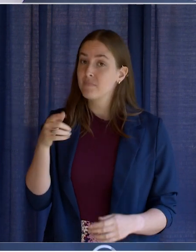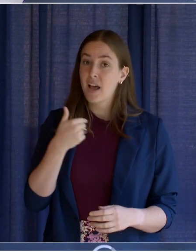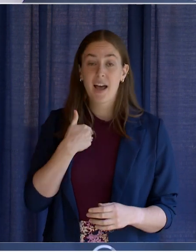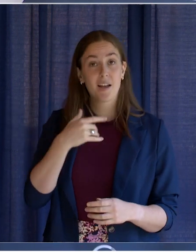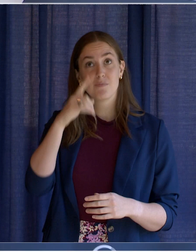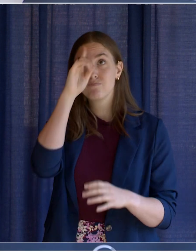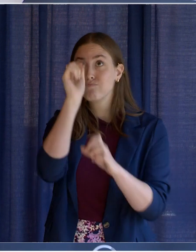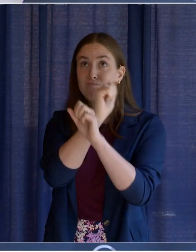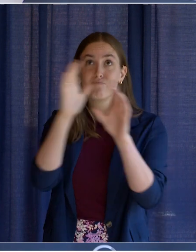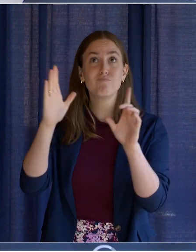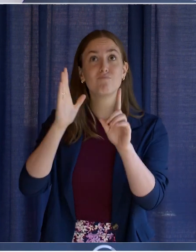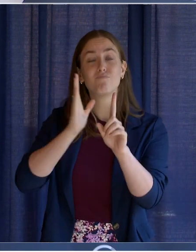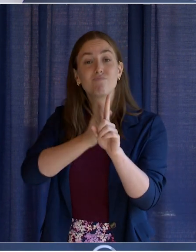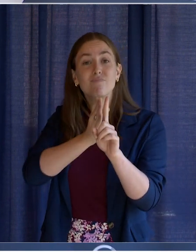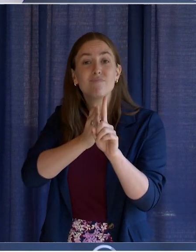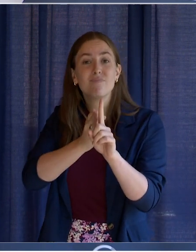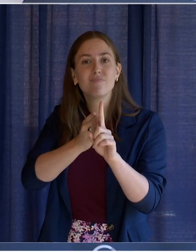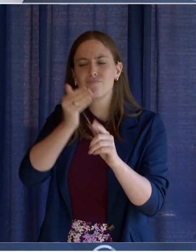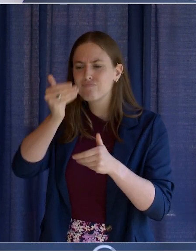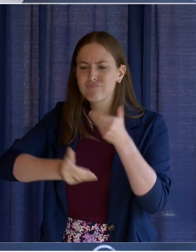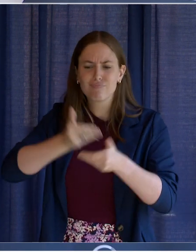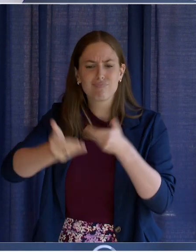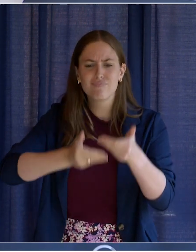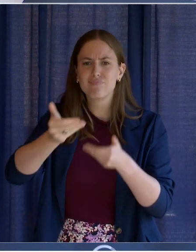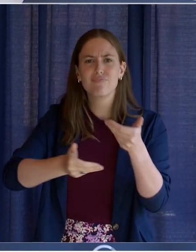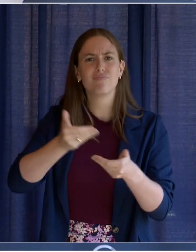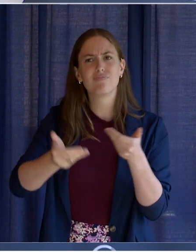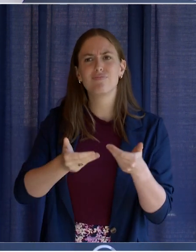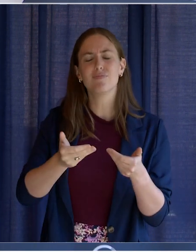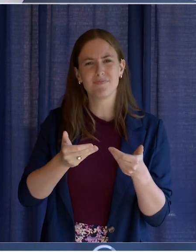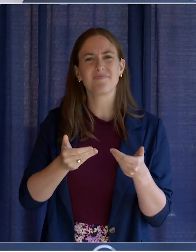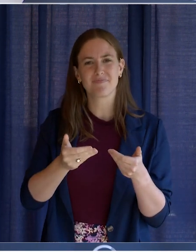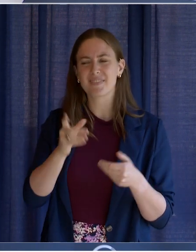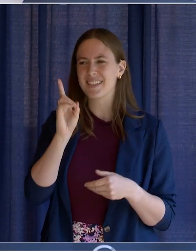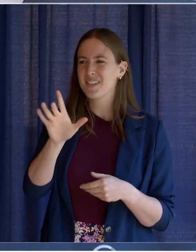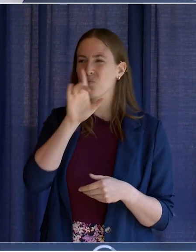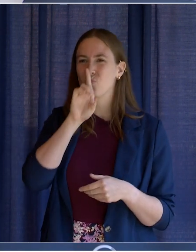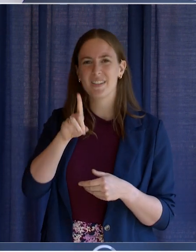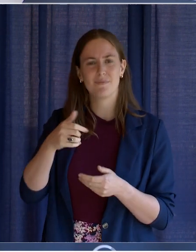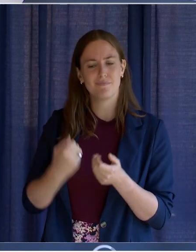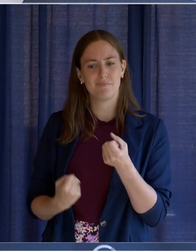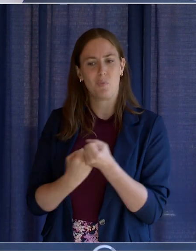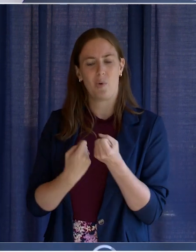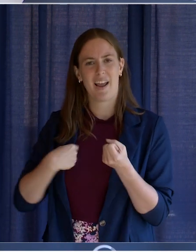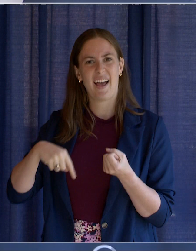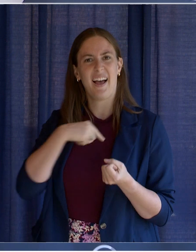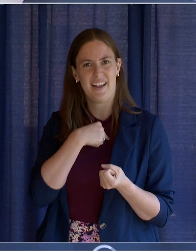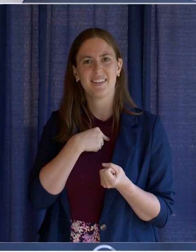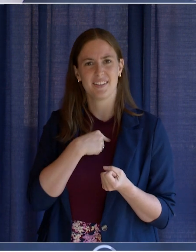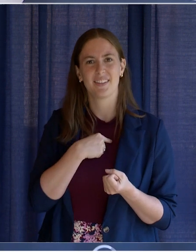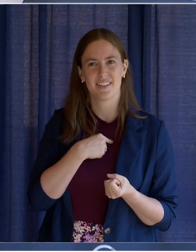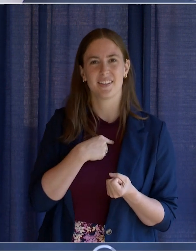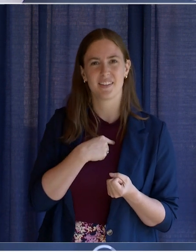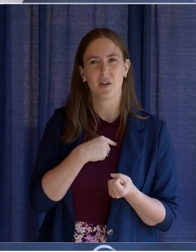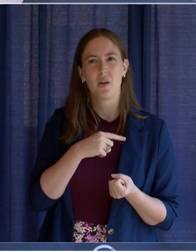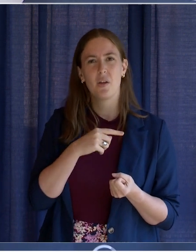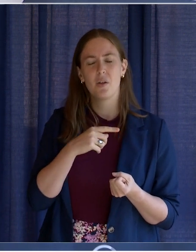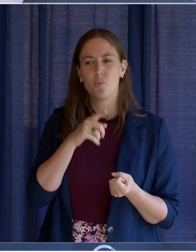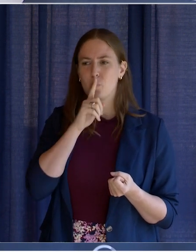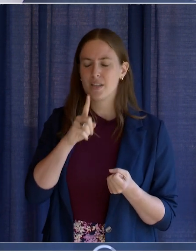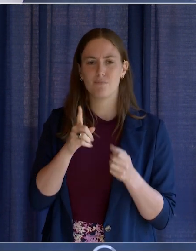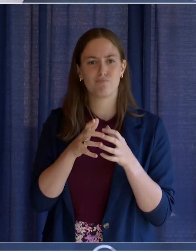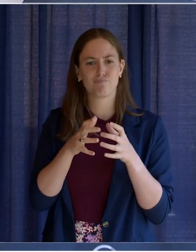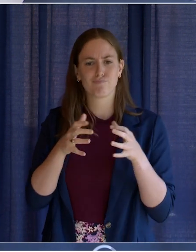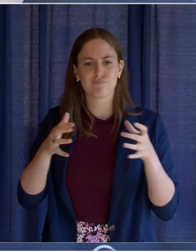how companies like Virtru grow deep roots and can blossom. And it's how DC can meet its full potential as a